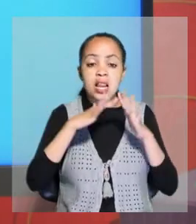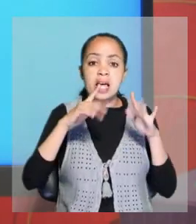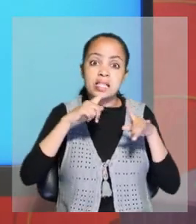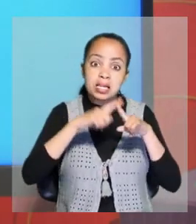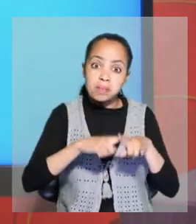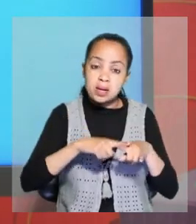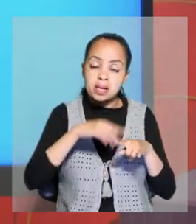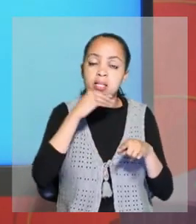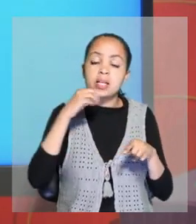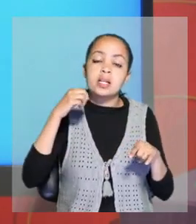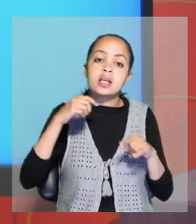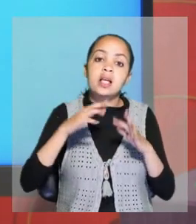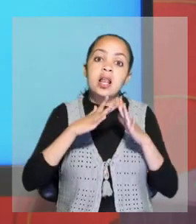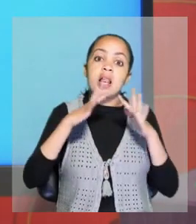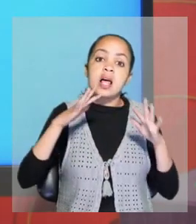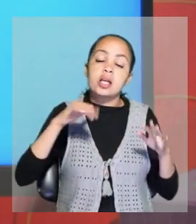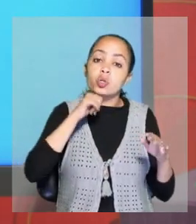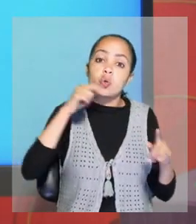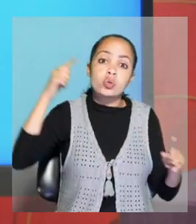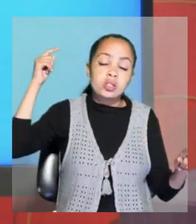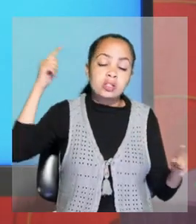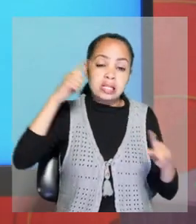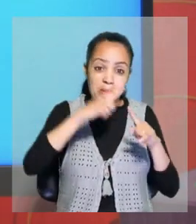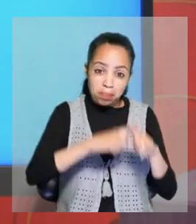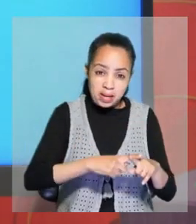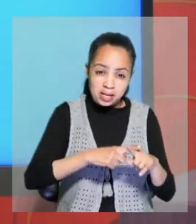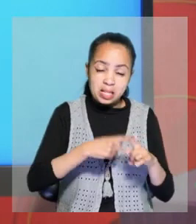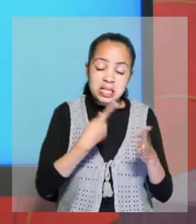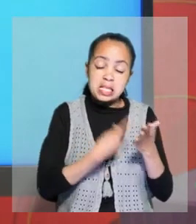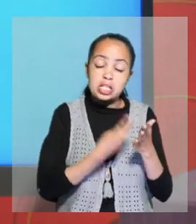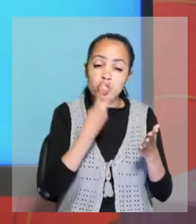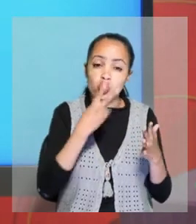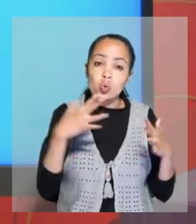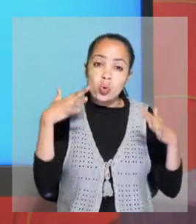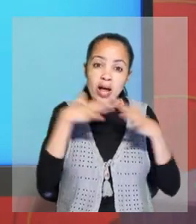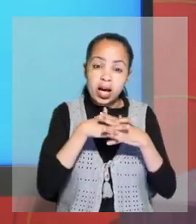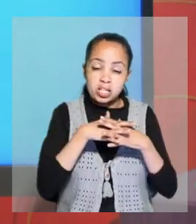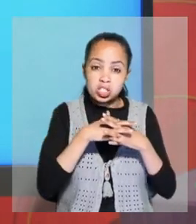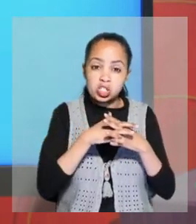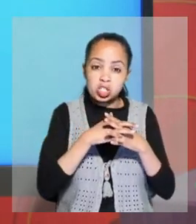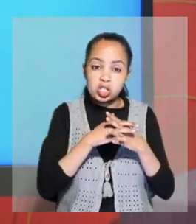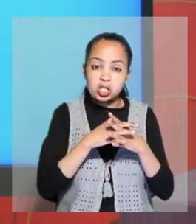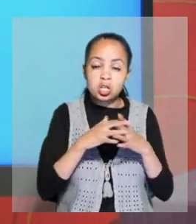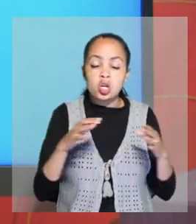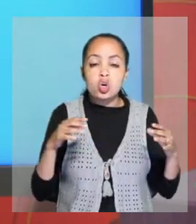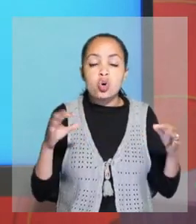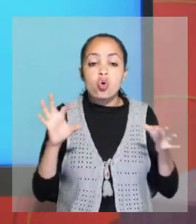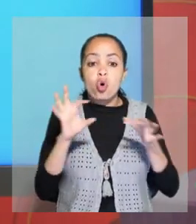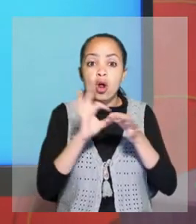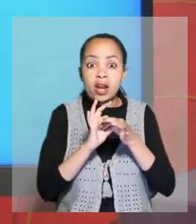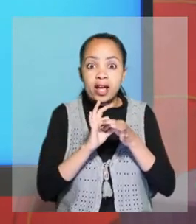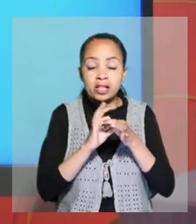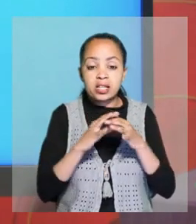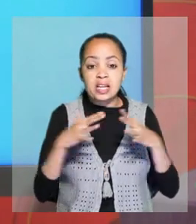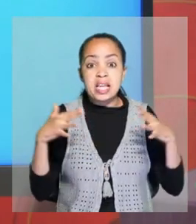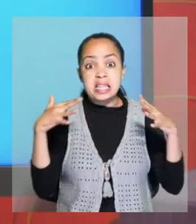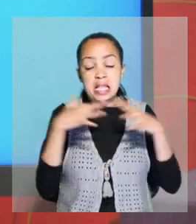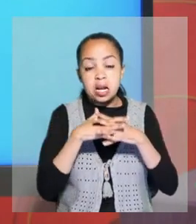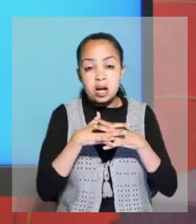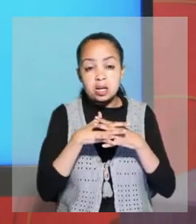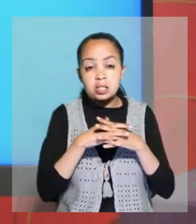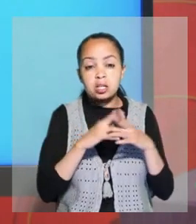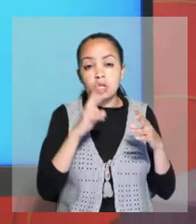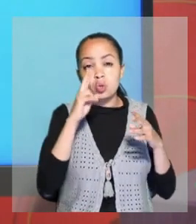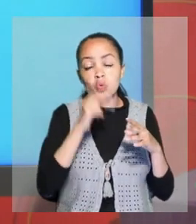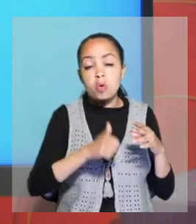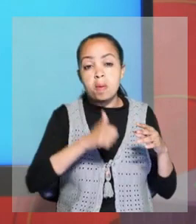and the light independent reaction, where these 2 reactions can be interconnected or interact by